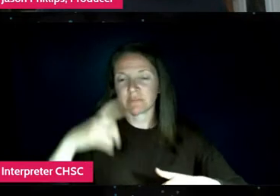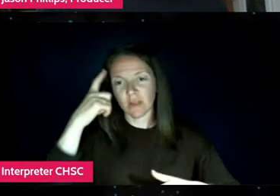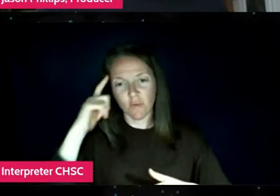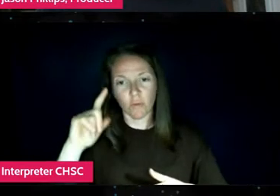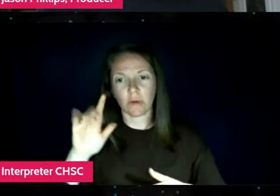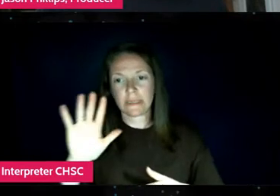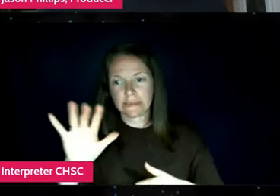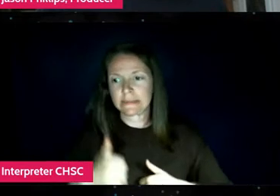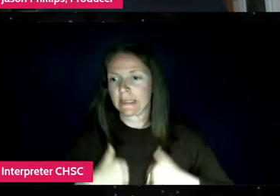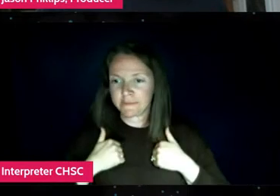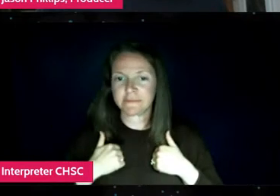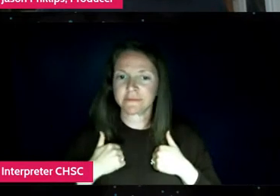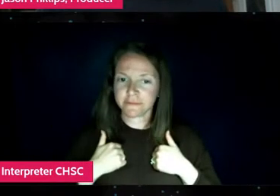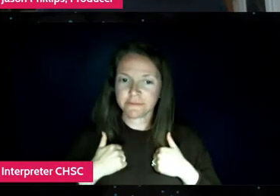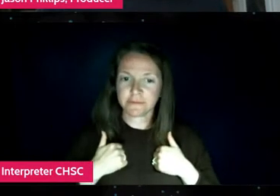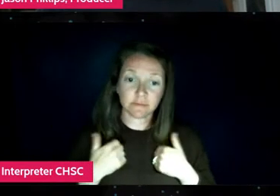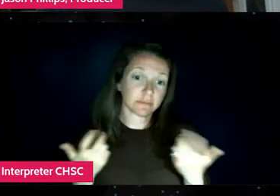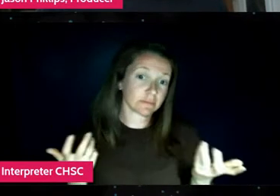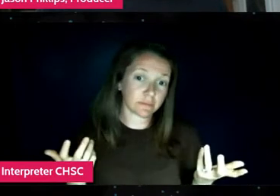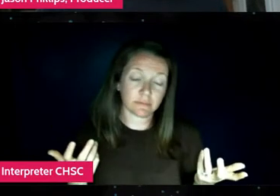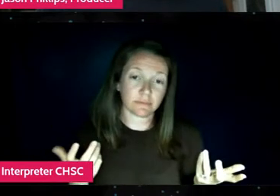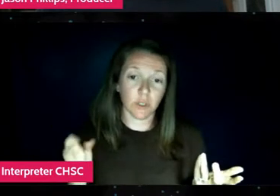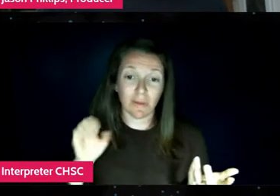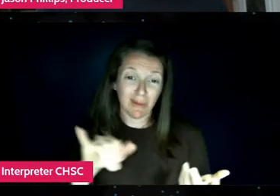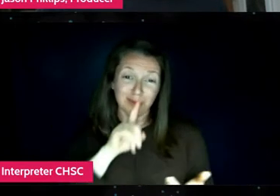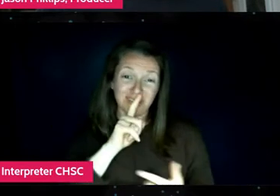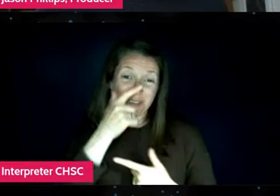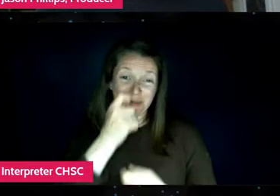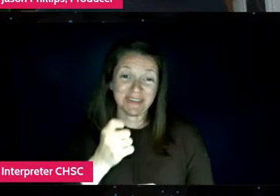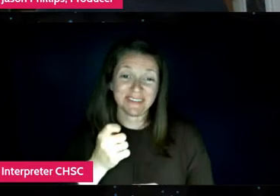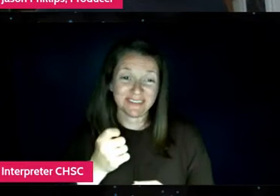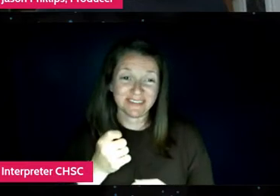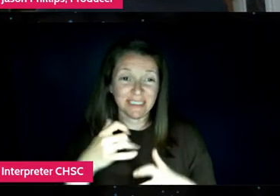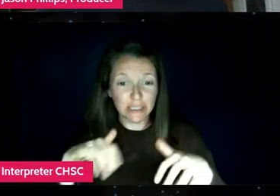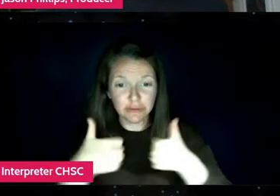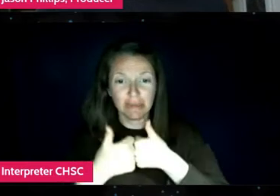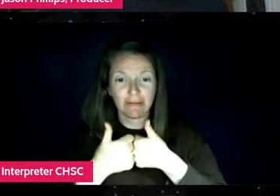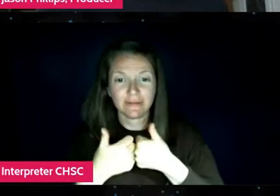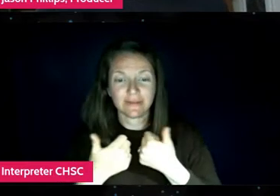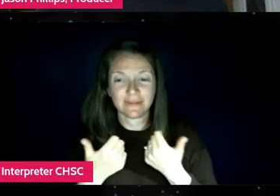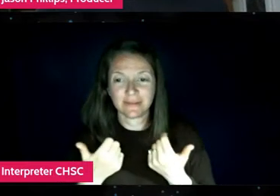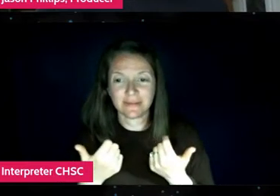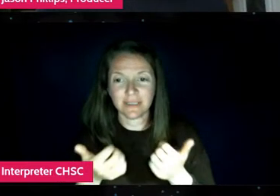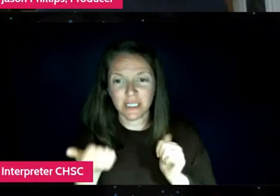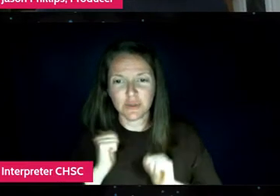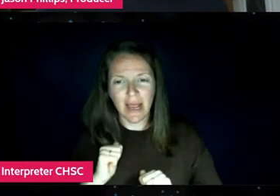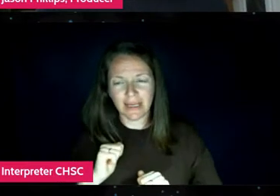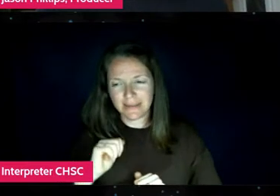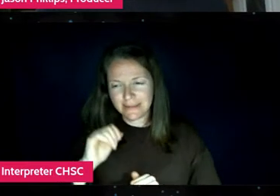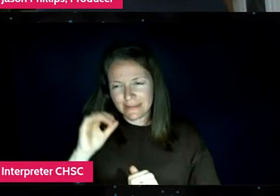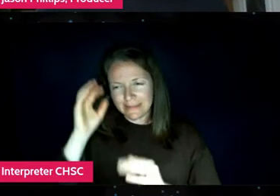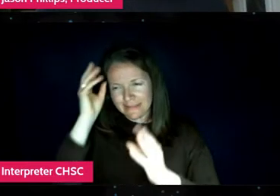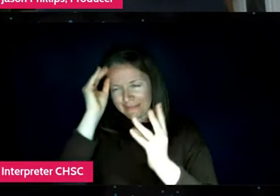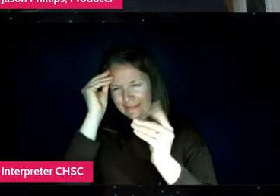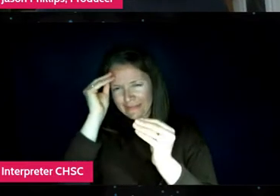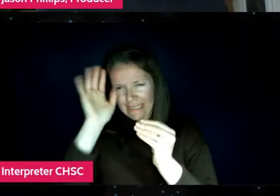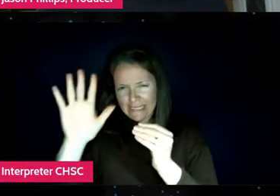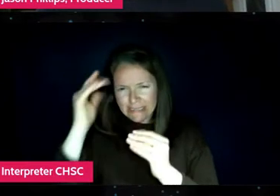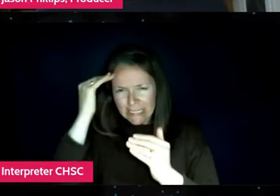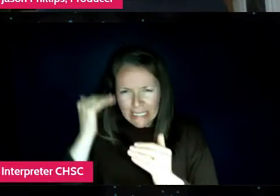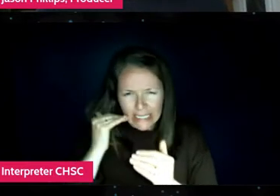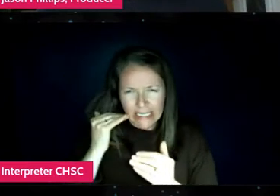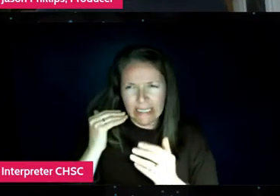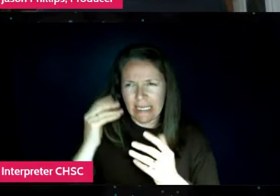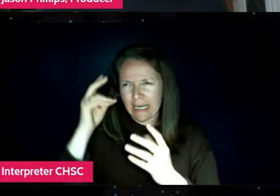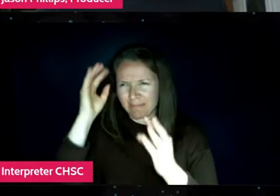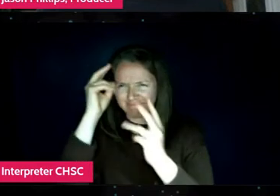and aspects of his life. So that was very interesting and challenging in terms of trying to get into his head and trying to kind of get in